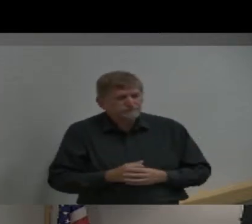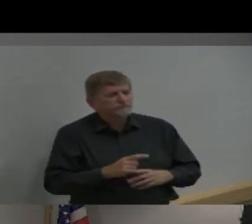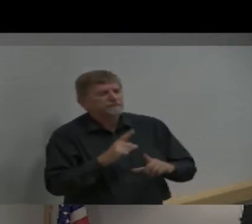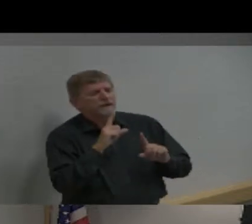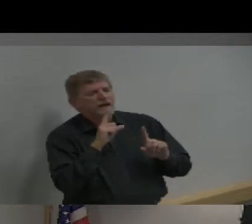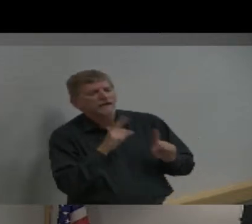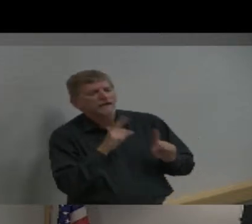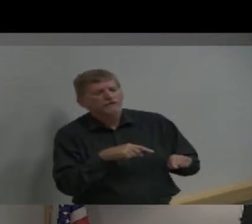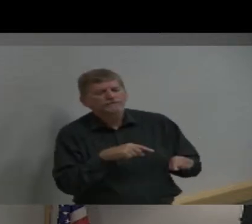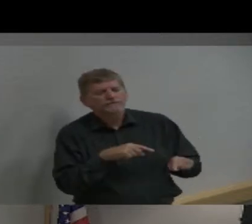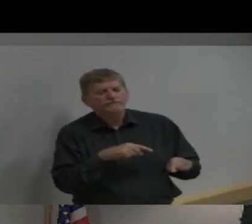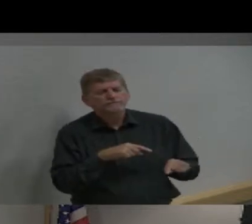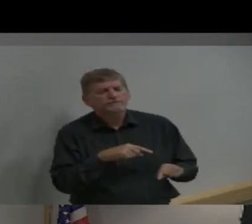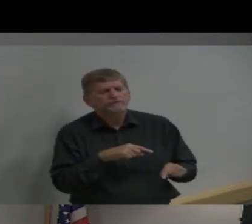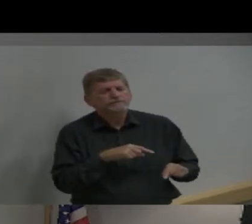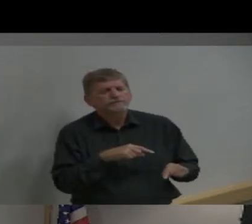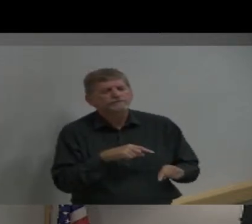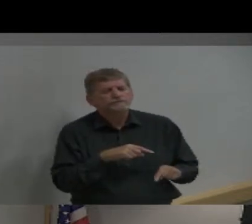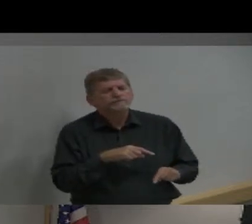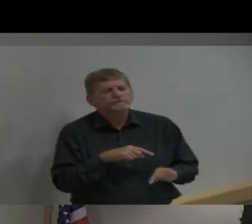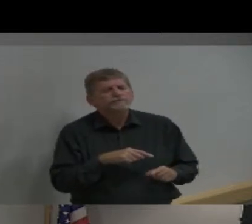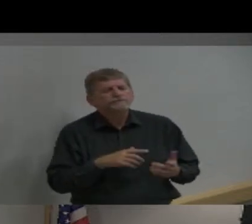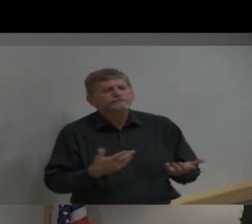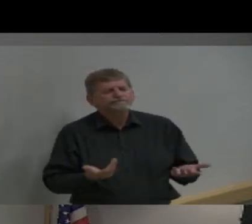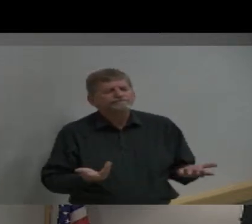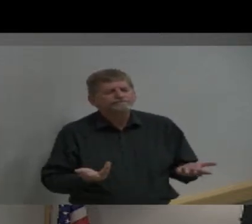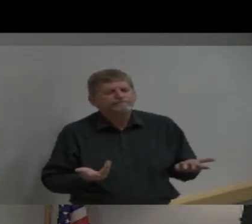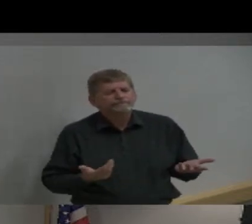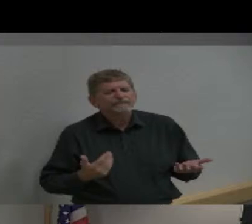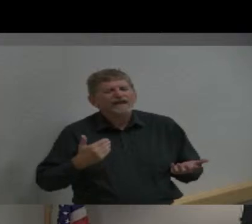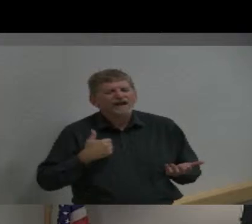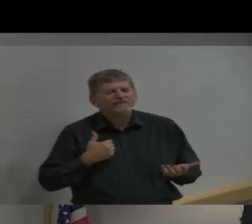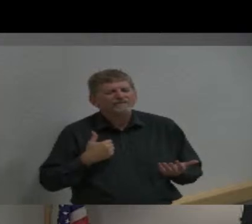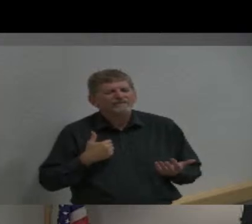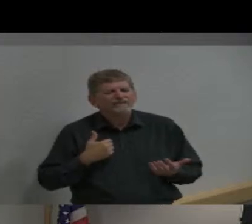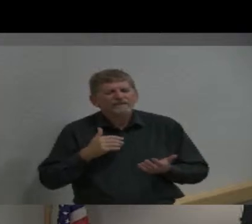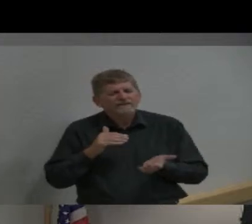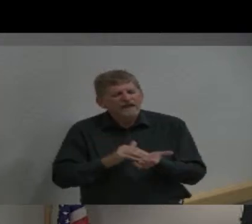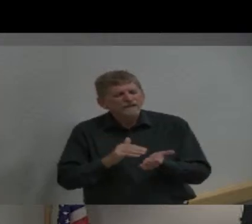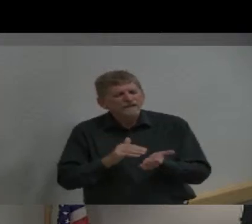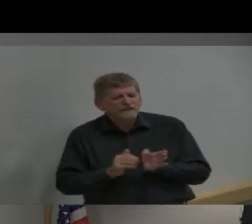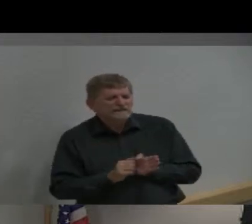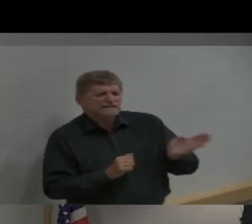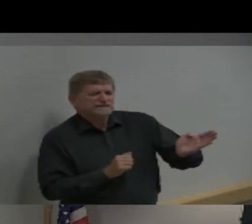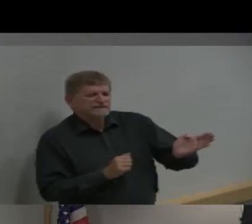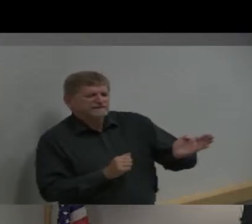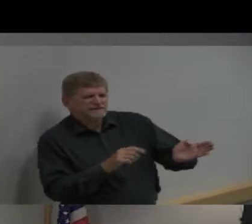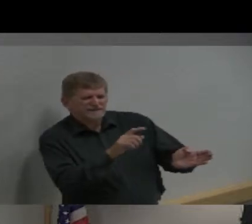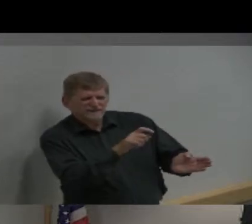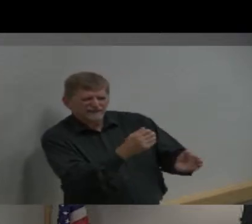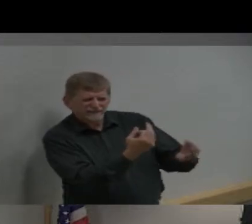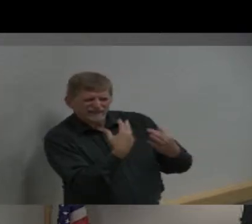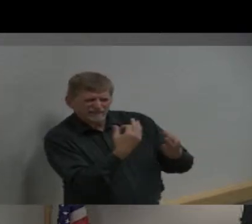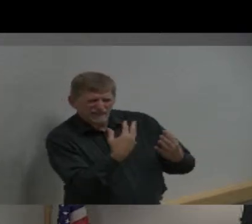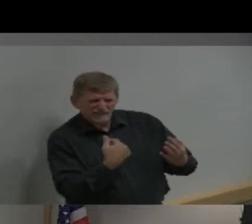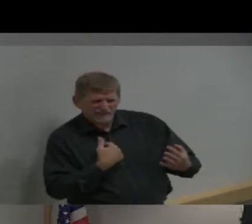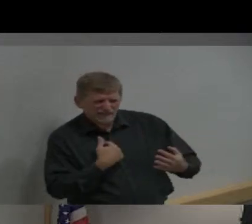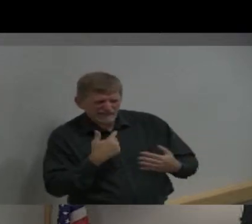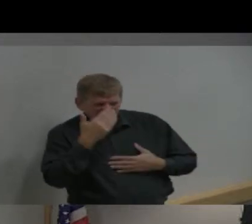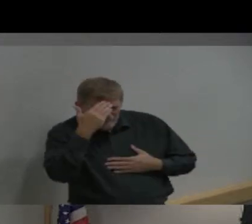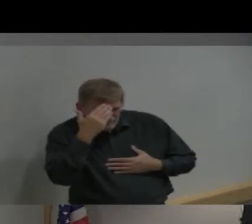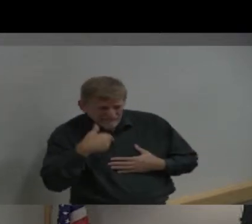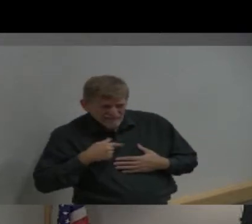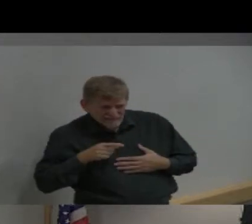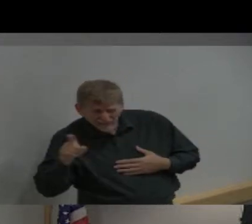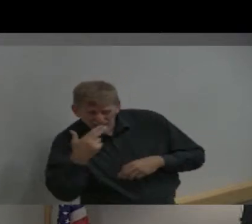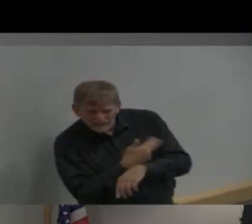there's ways to reach out and solicit feedback from a healthcare provider in real time about your current symptoms. So